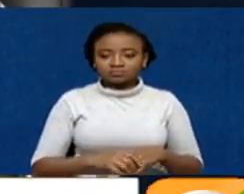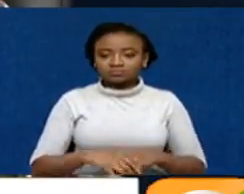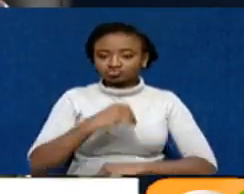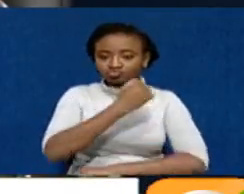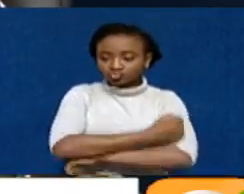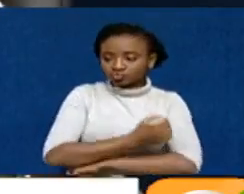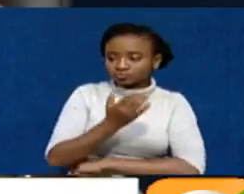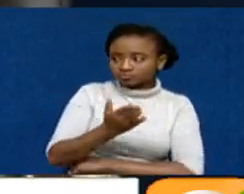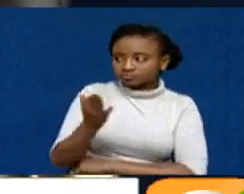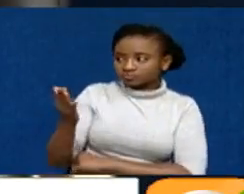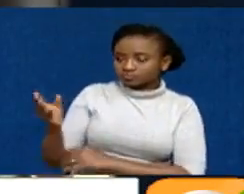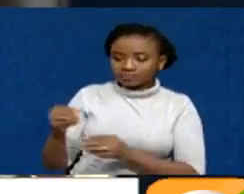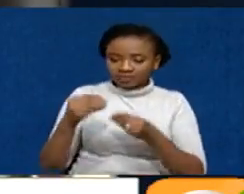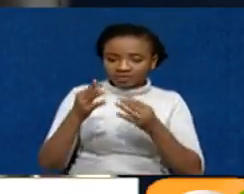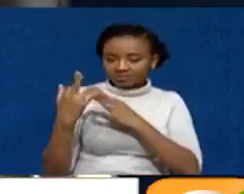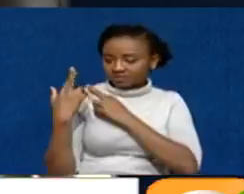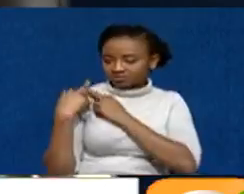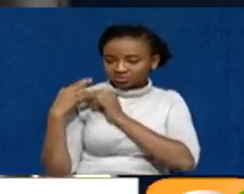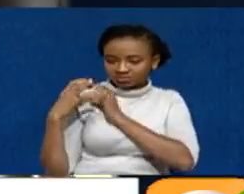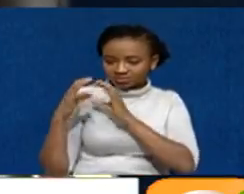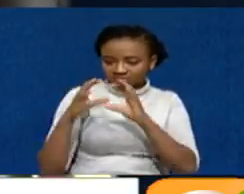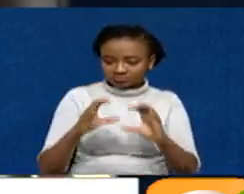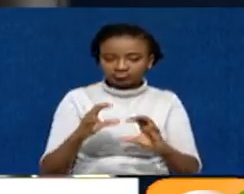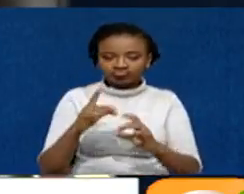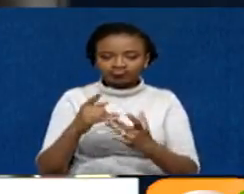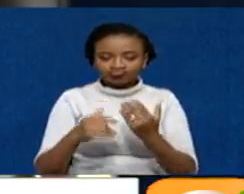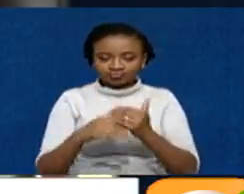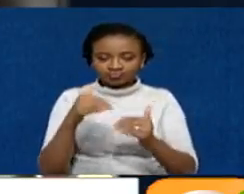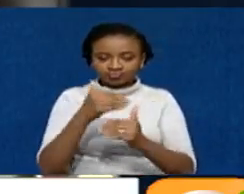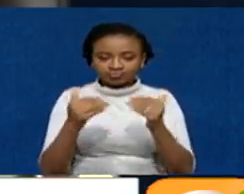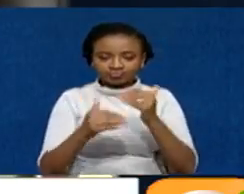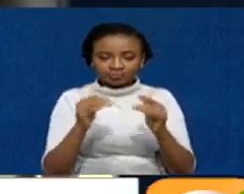zimepewa haya madarasa sio zote